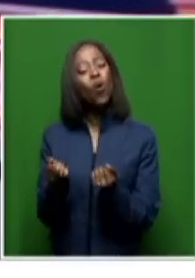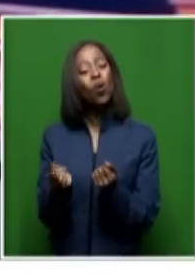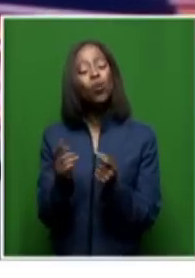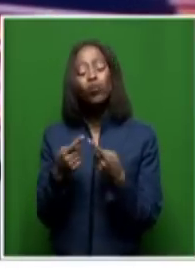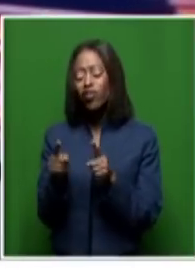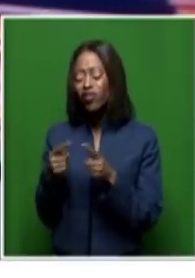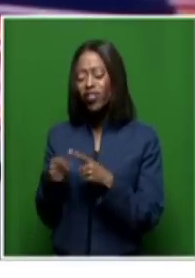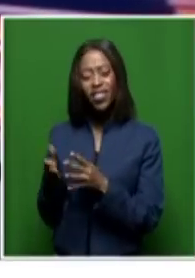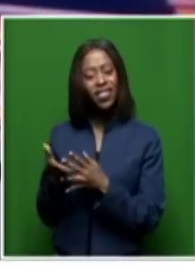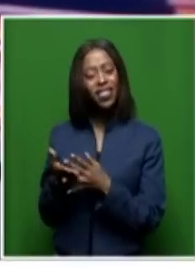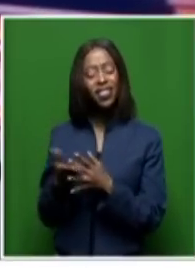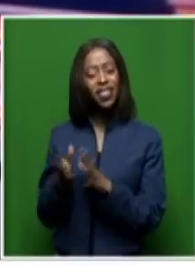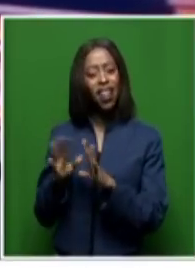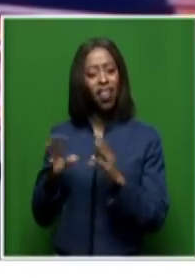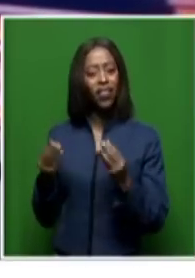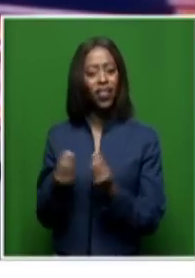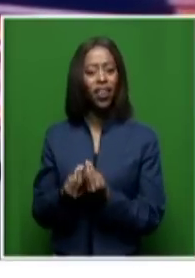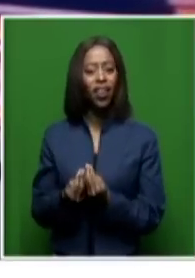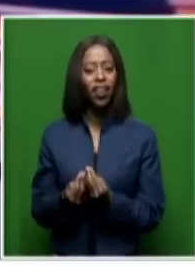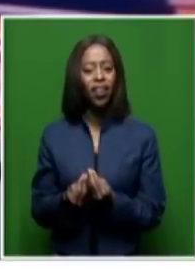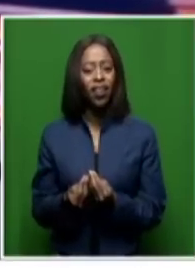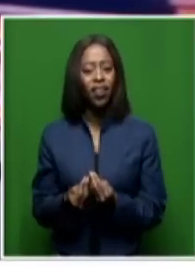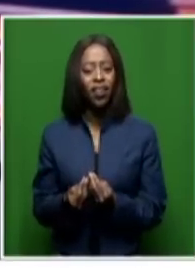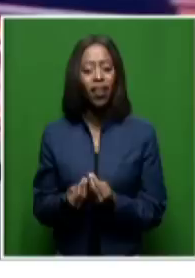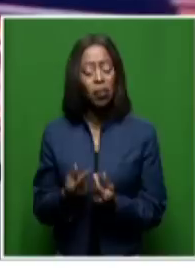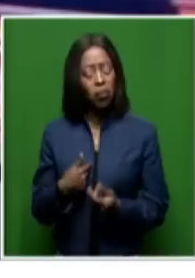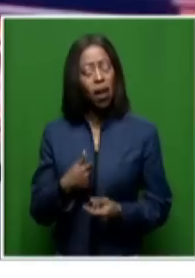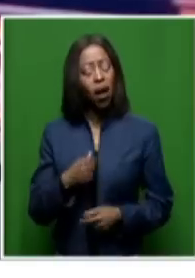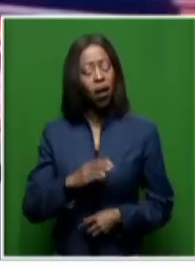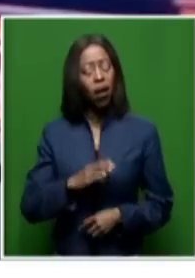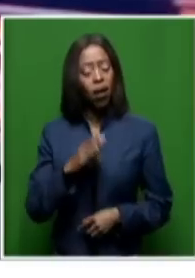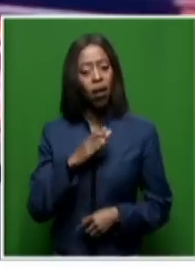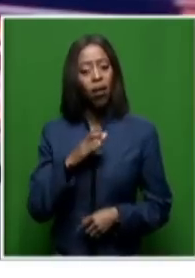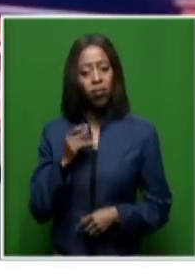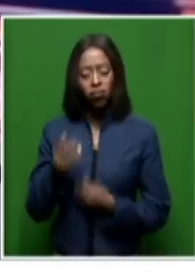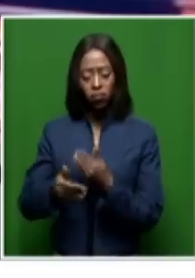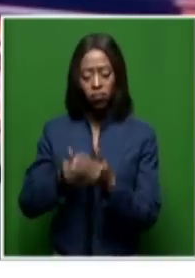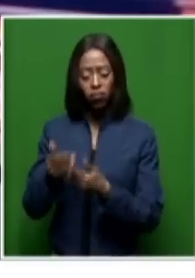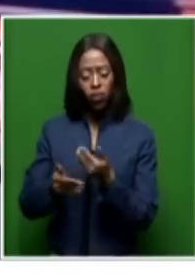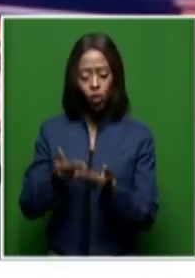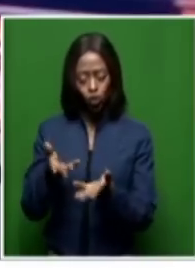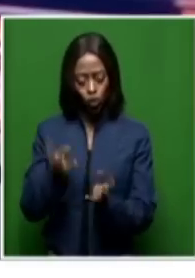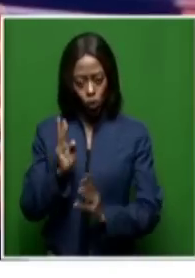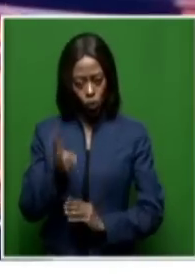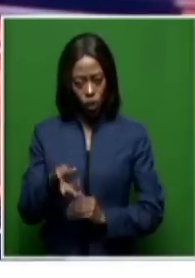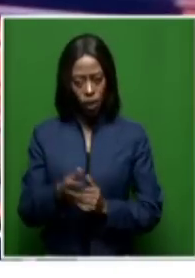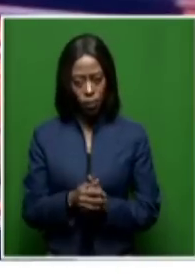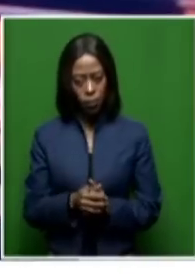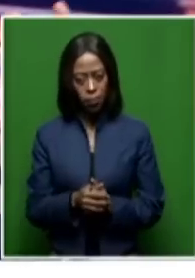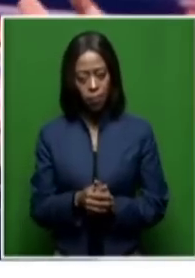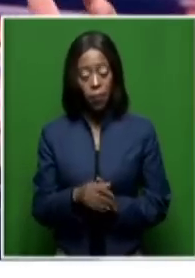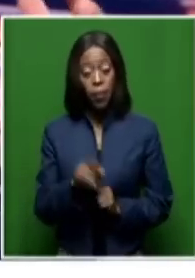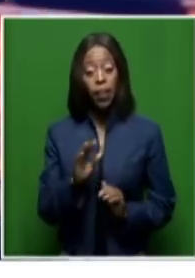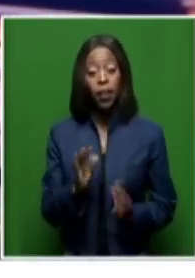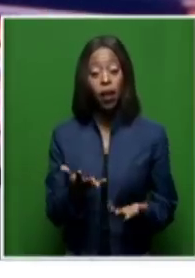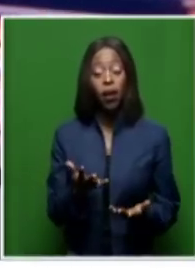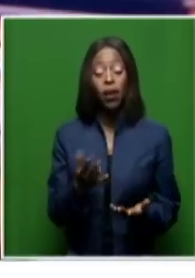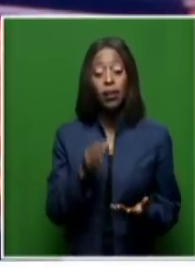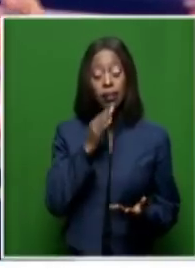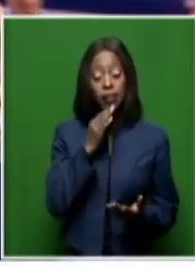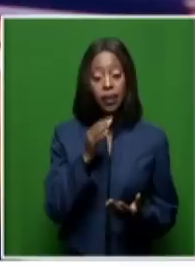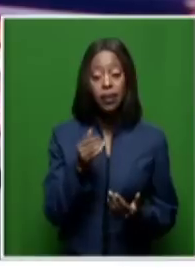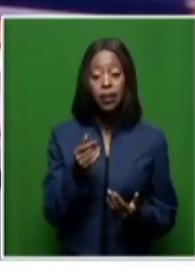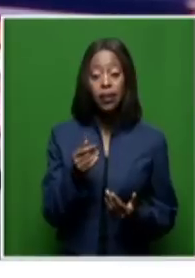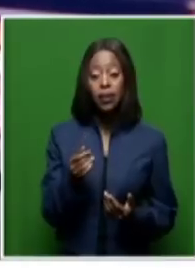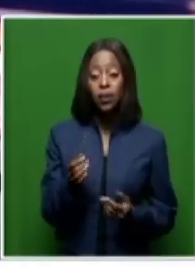various cases and all of that. And then I'm confident that journey continues in terms of the